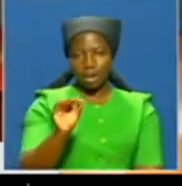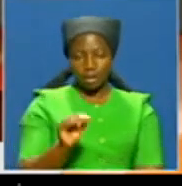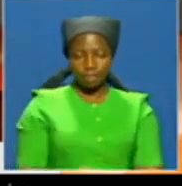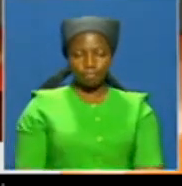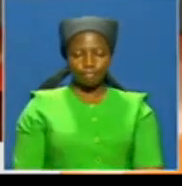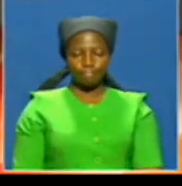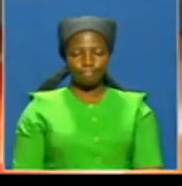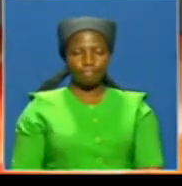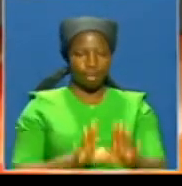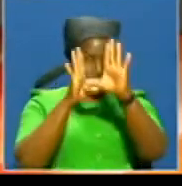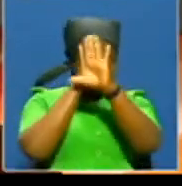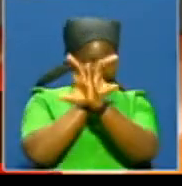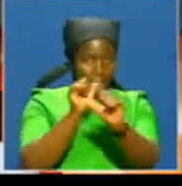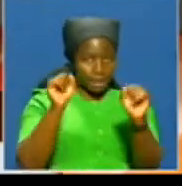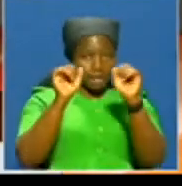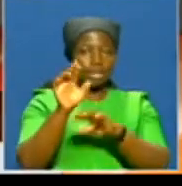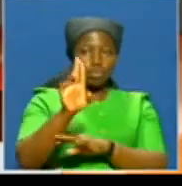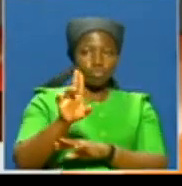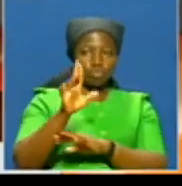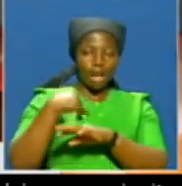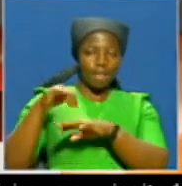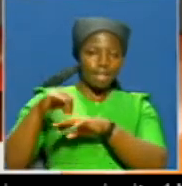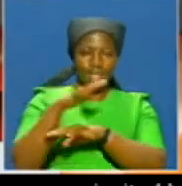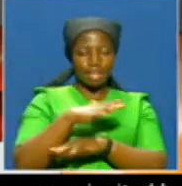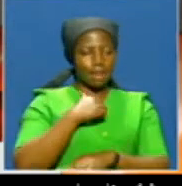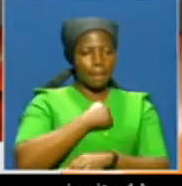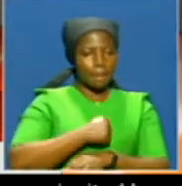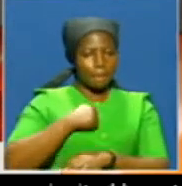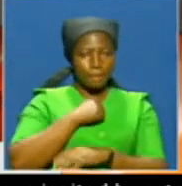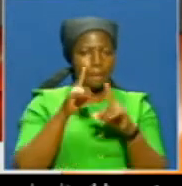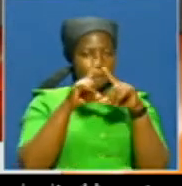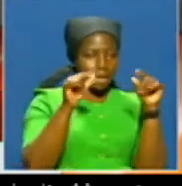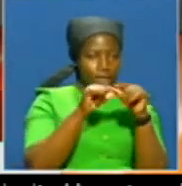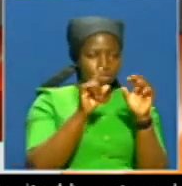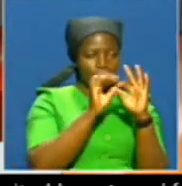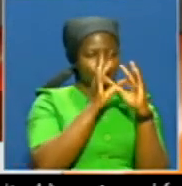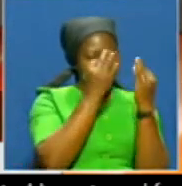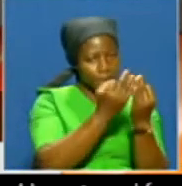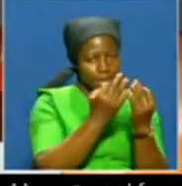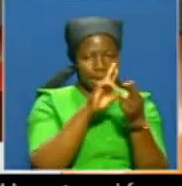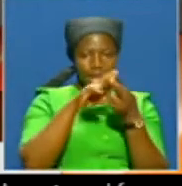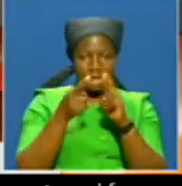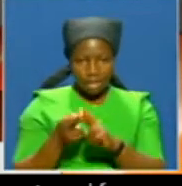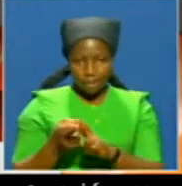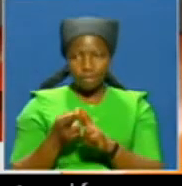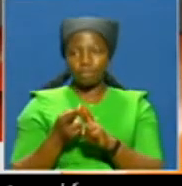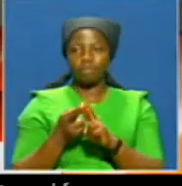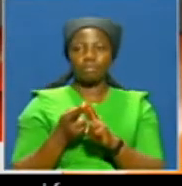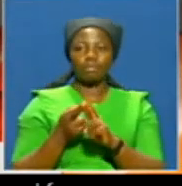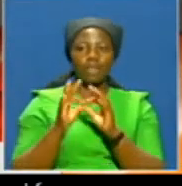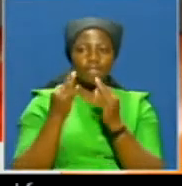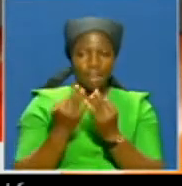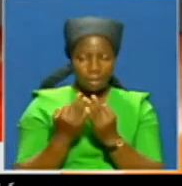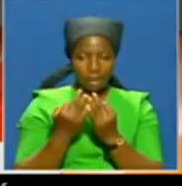So President Uhuru Kenyatta has sent a message of condolence to the family, relatives and friends of Mama Dorcas Pedelai Ntimama,